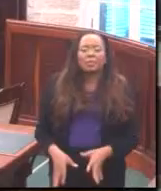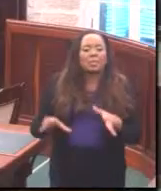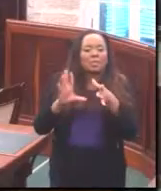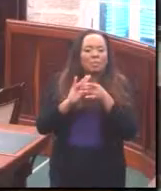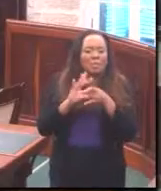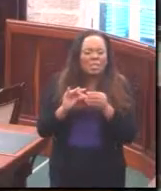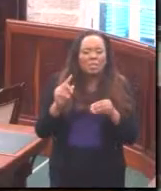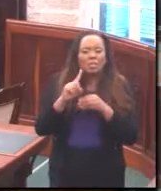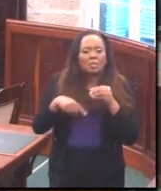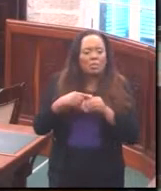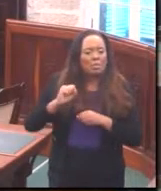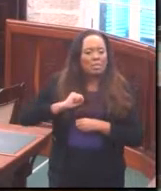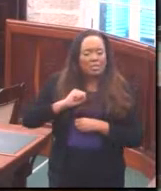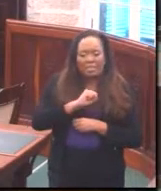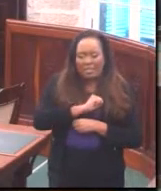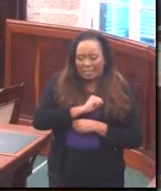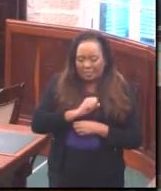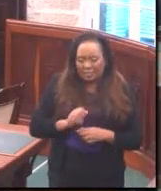sent.